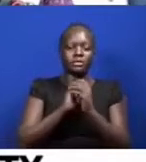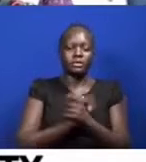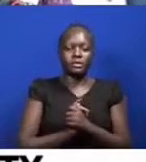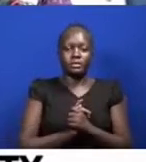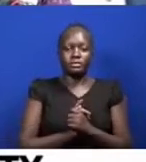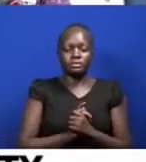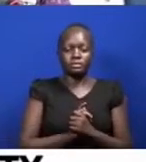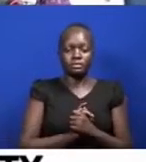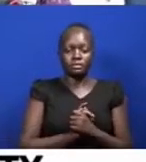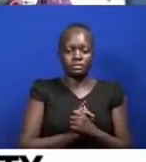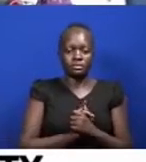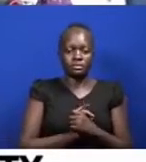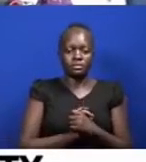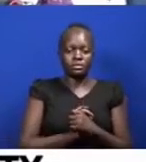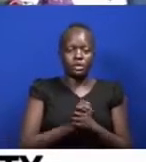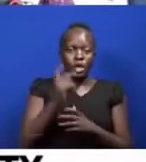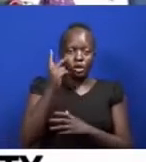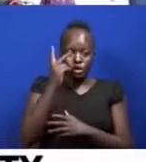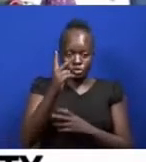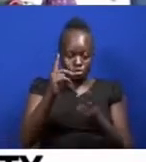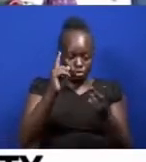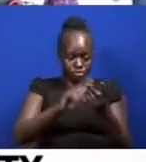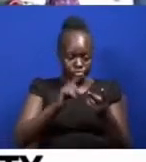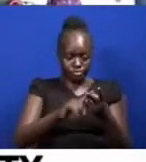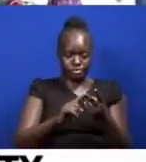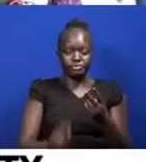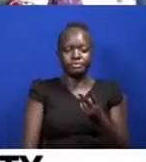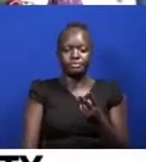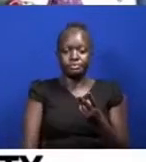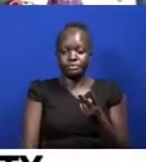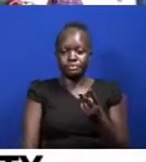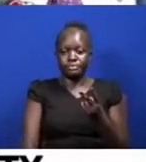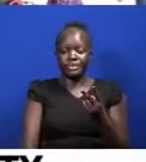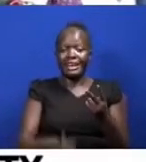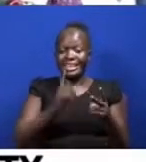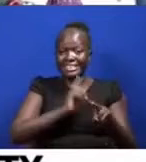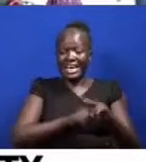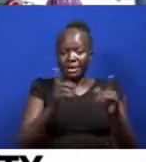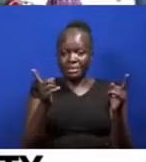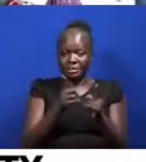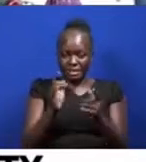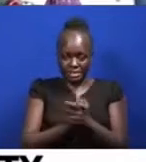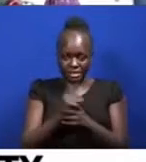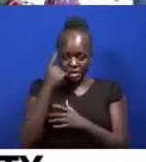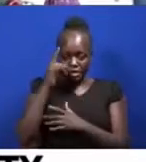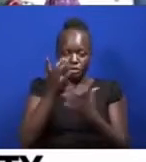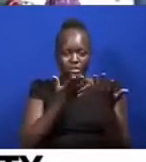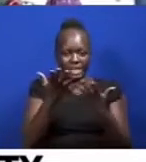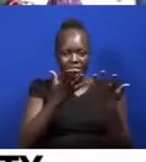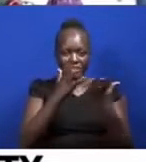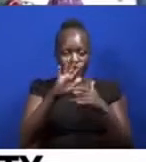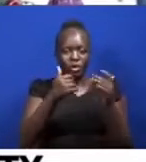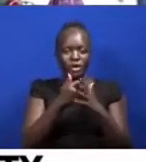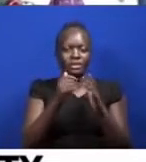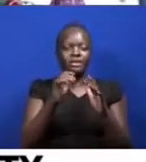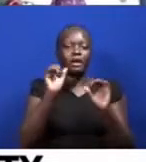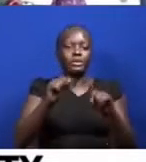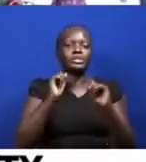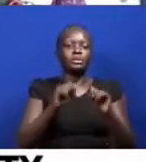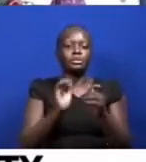Worship. 2. The time limits for the services is also